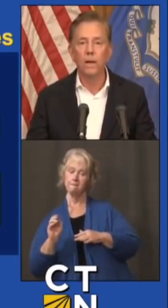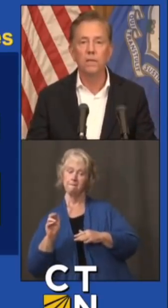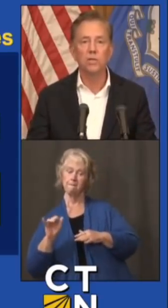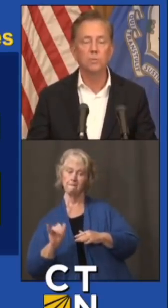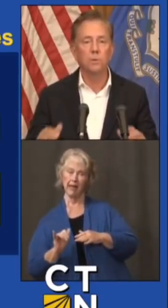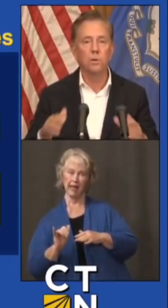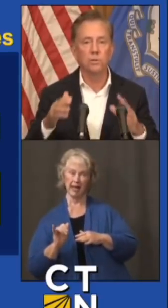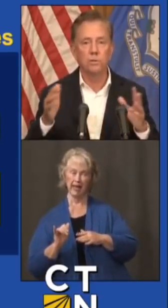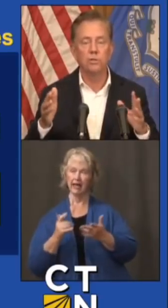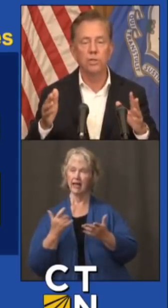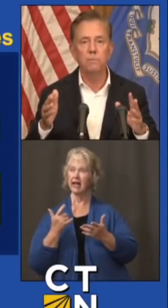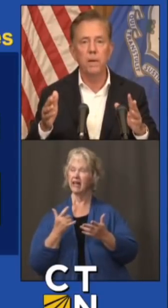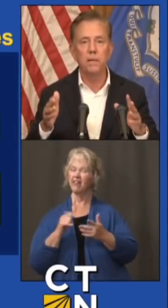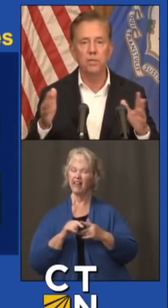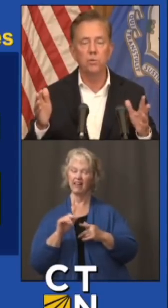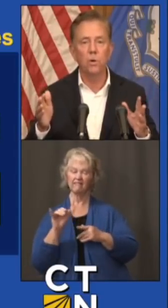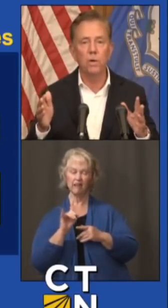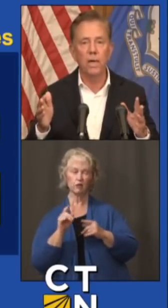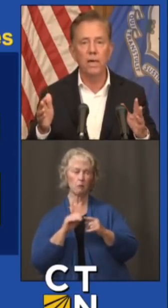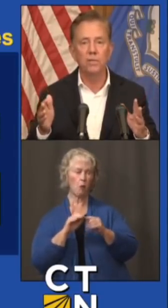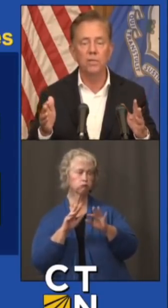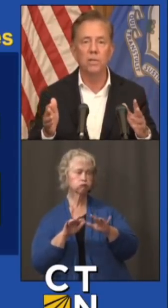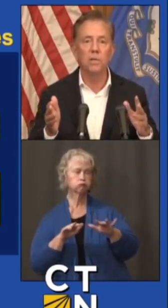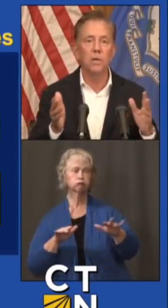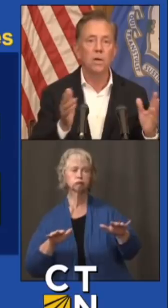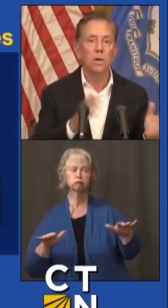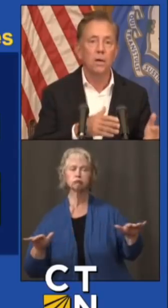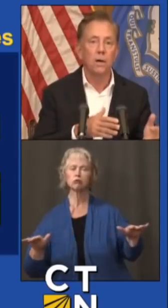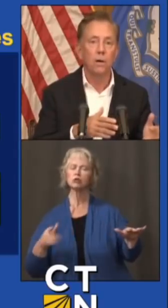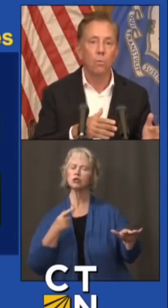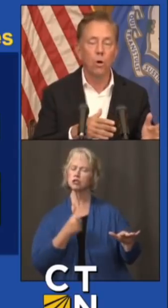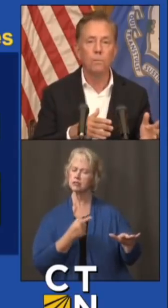more widely dispersed, she made the strong case that